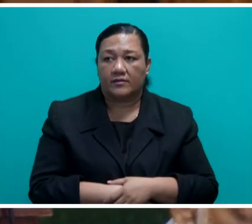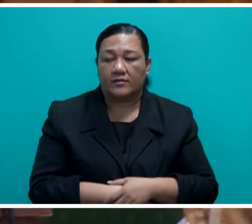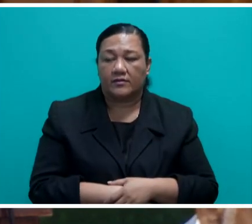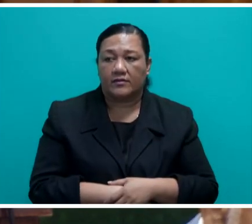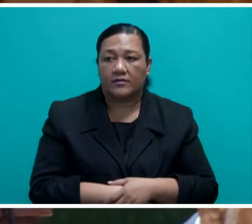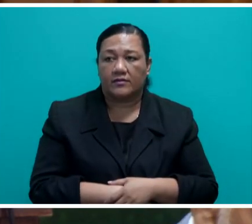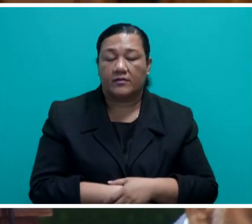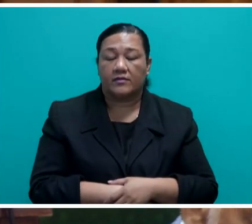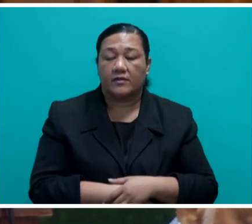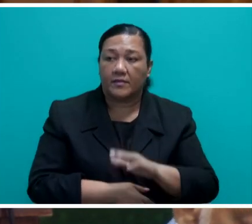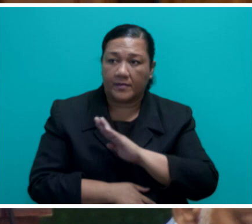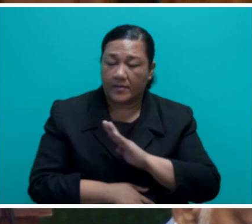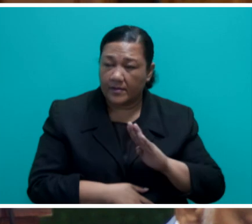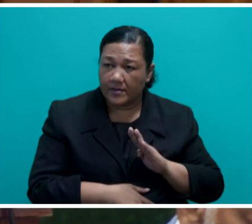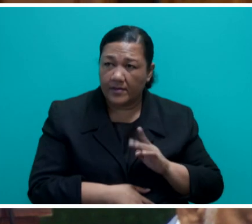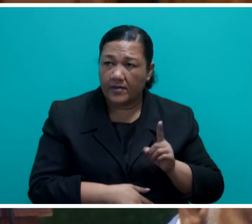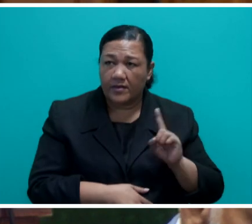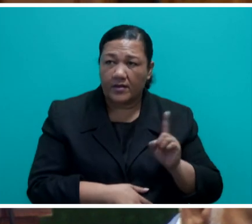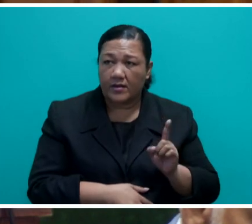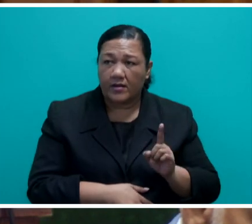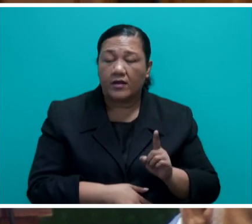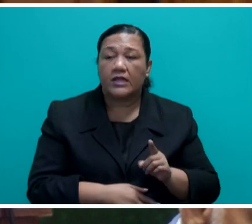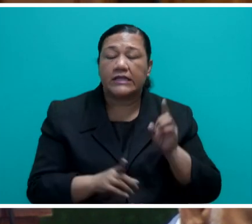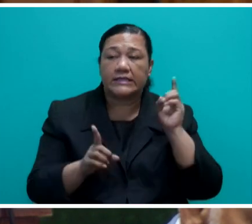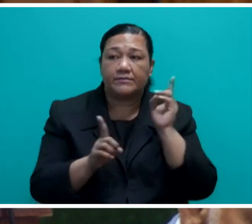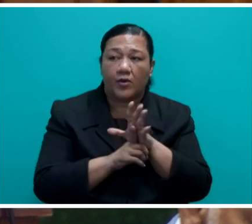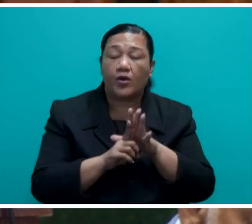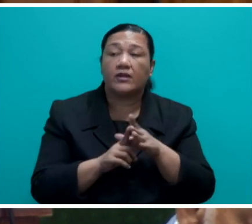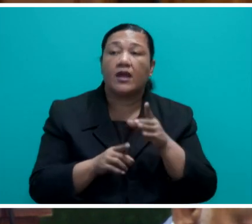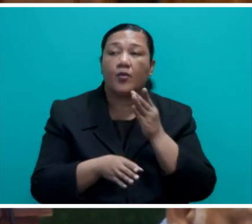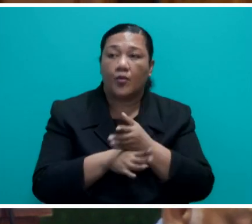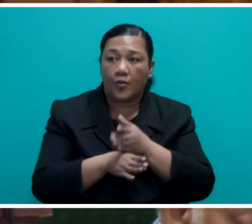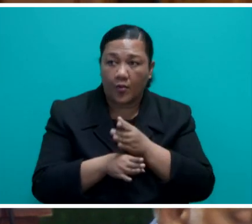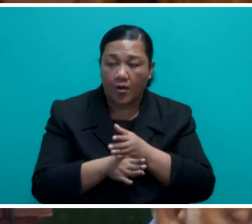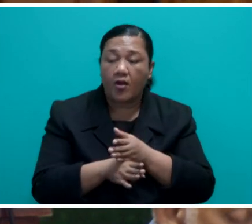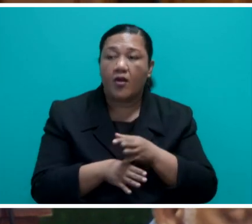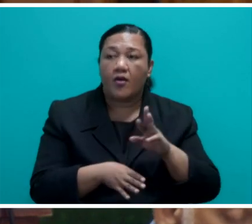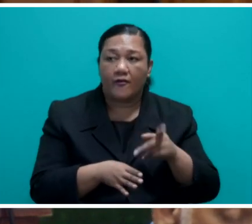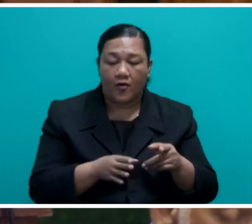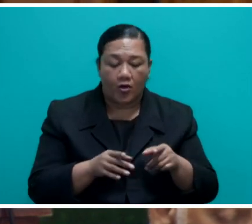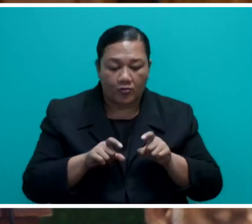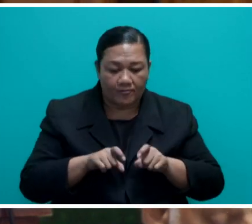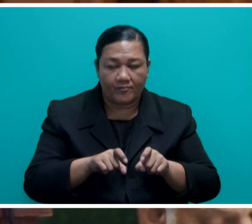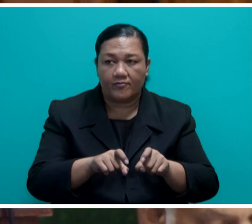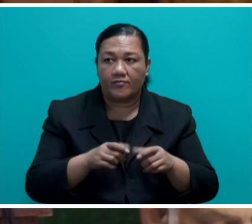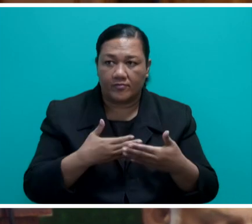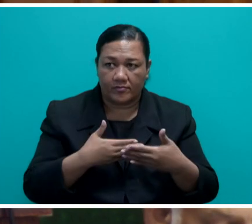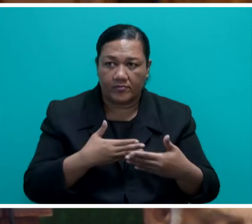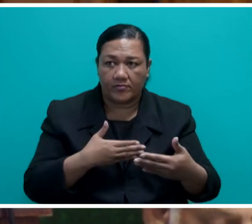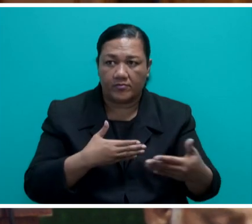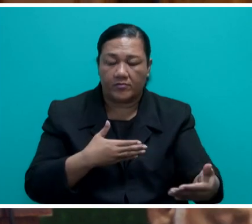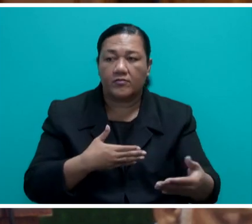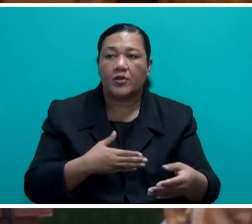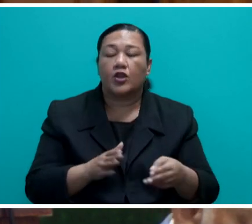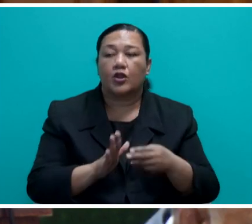Board is based on its crucial function in maintaining designated drains throughout the Northern, Central and Western